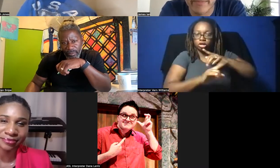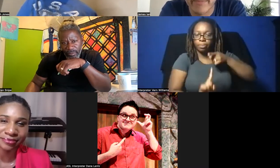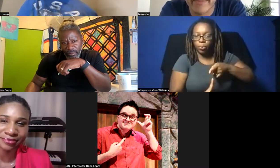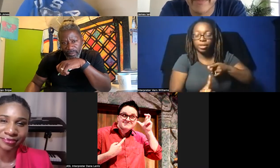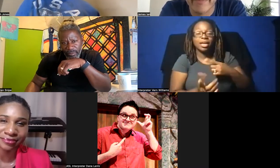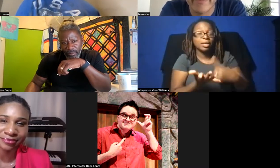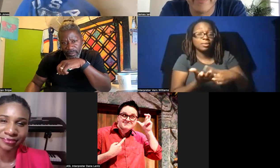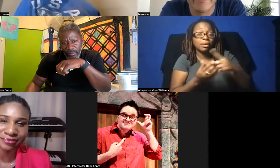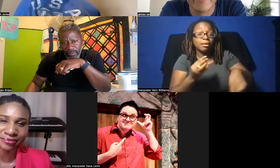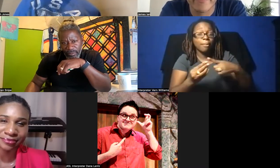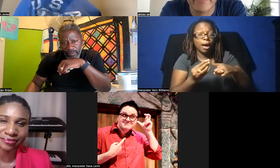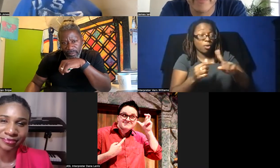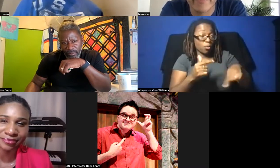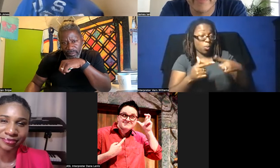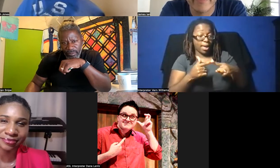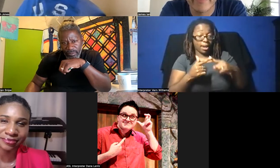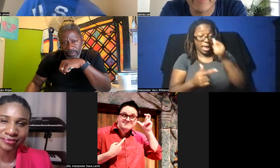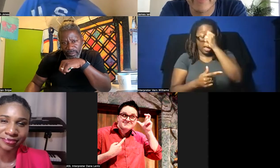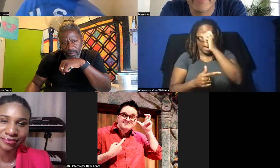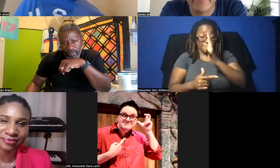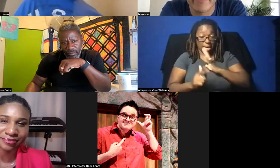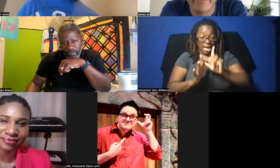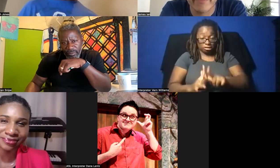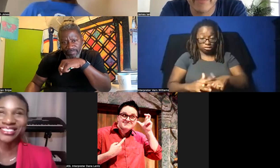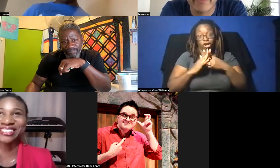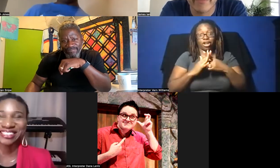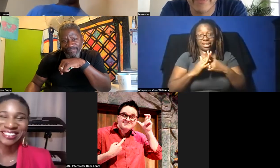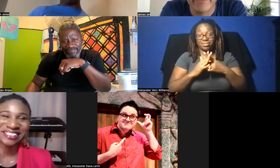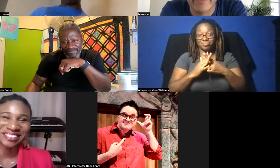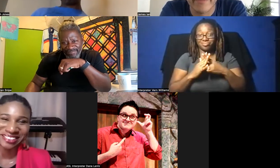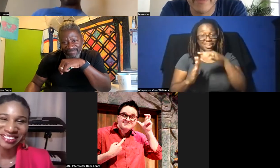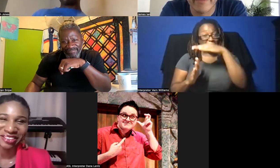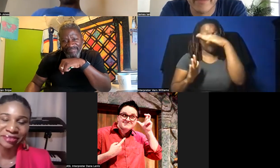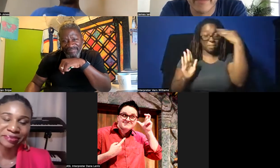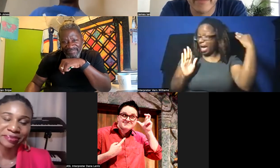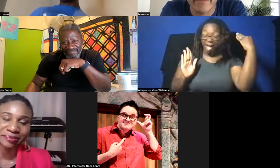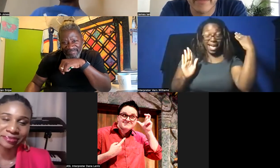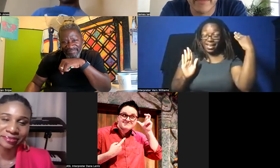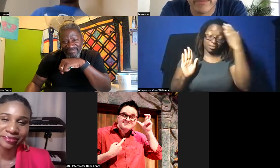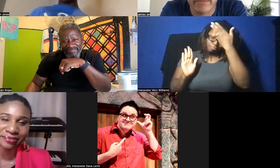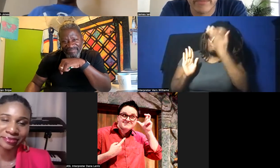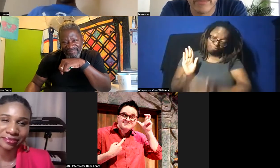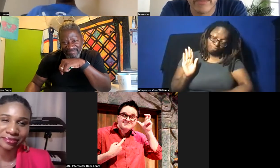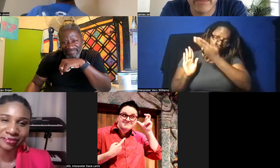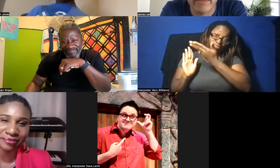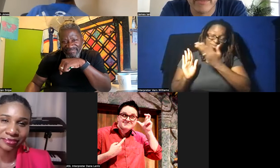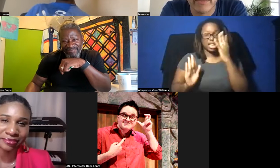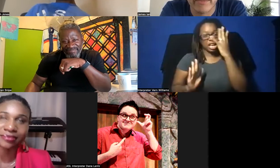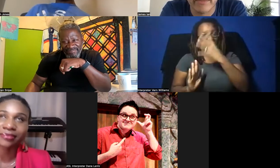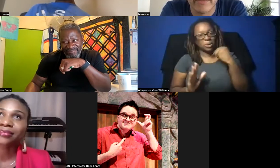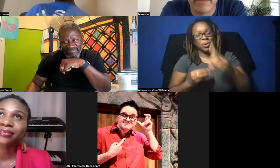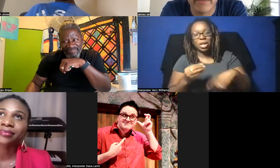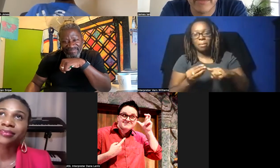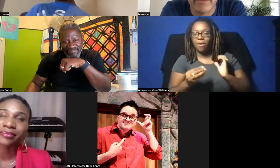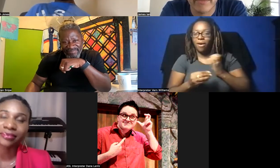originality of man, you can't get no Blacker than us. So the beauty of our touchstone is that